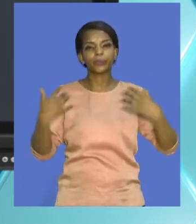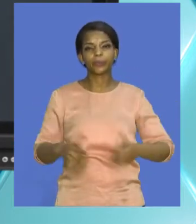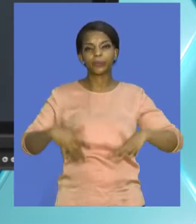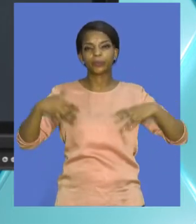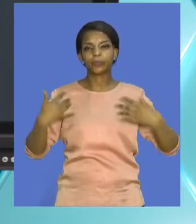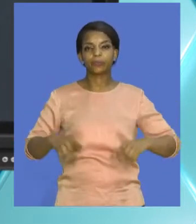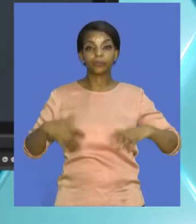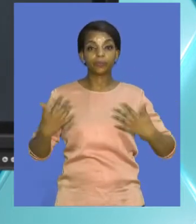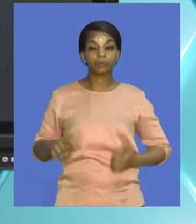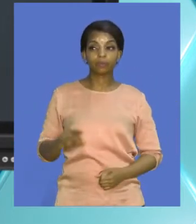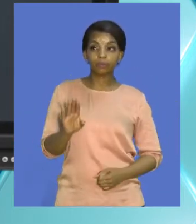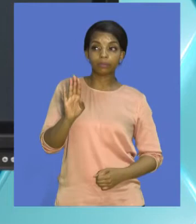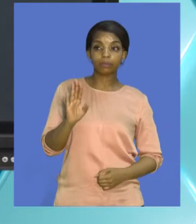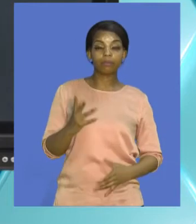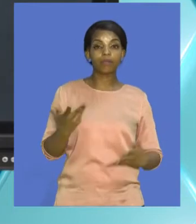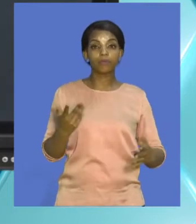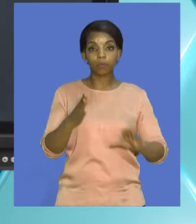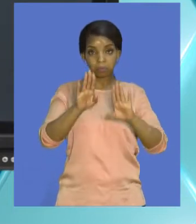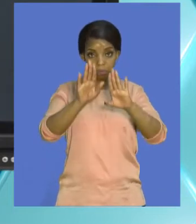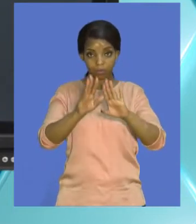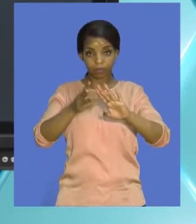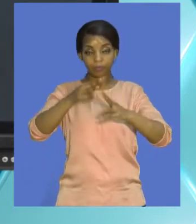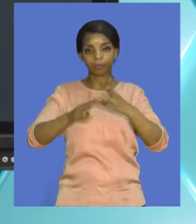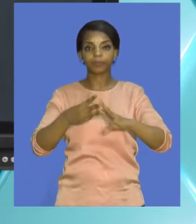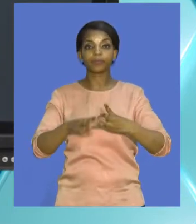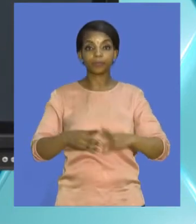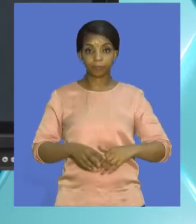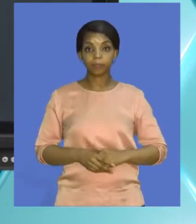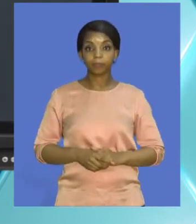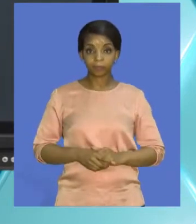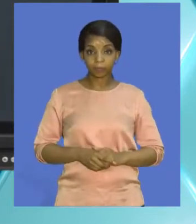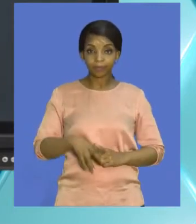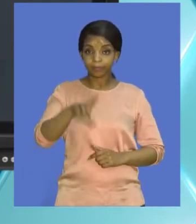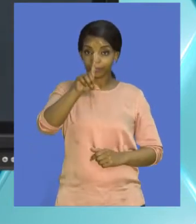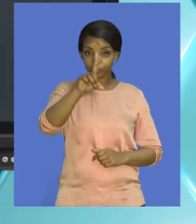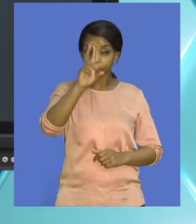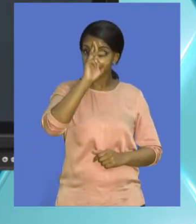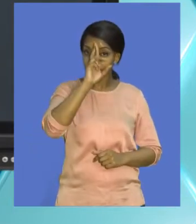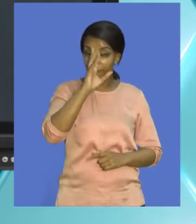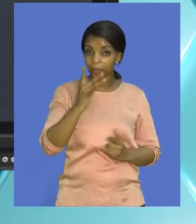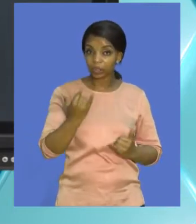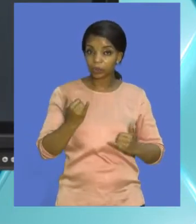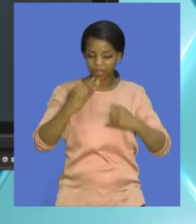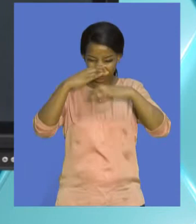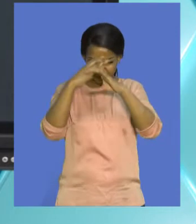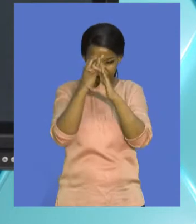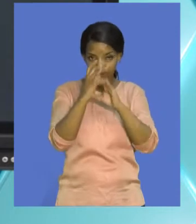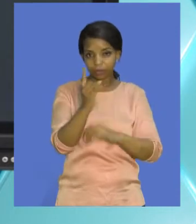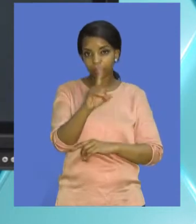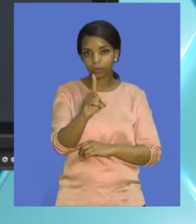the mathematical relationship is concerned. But remember, our main focus for today is to try and discover some of the